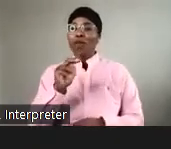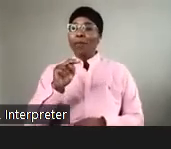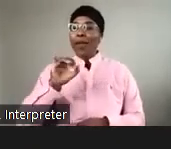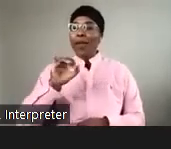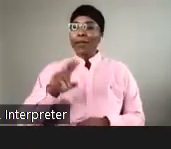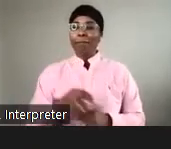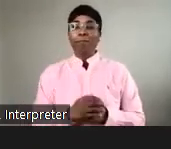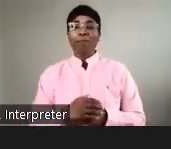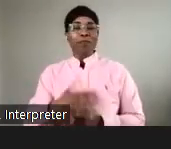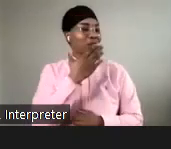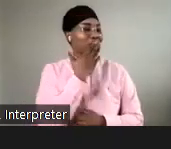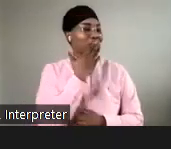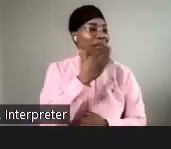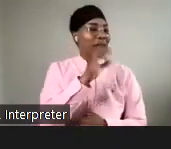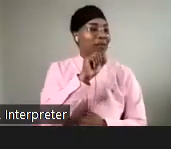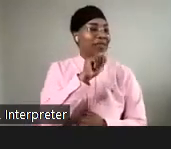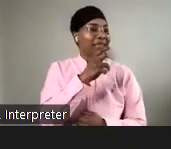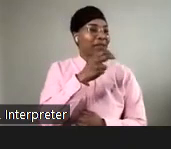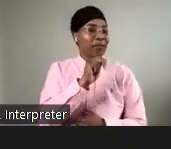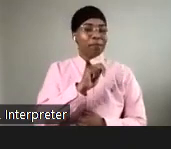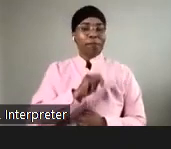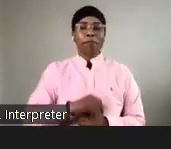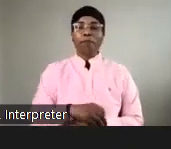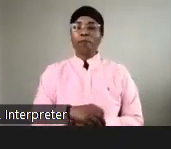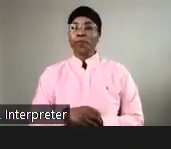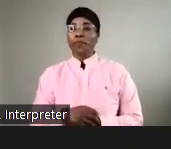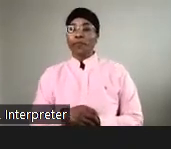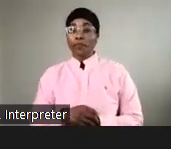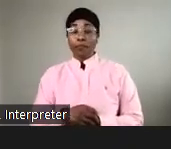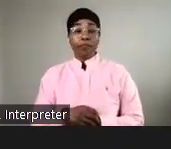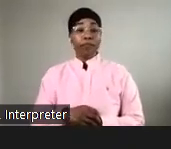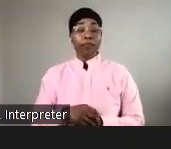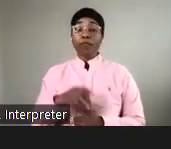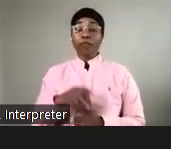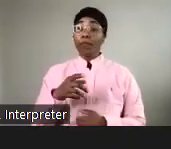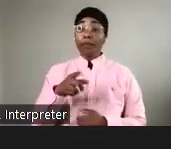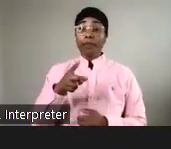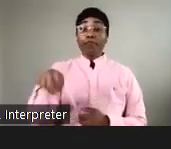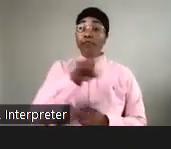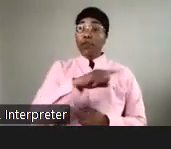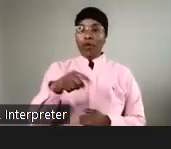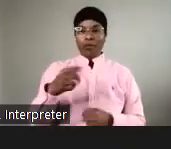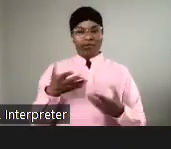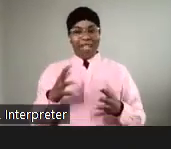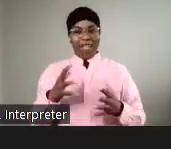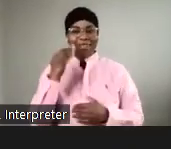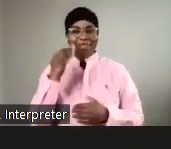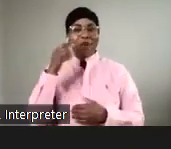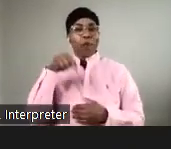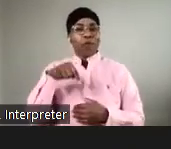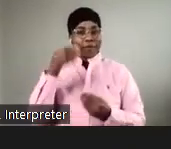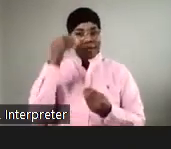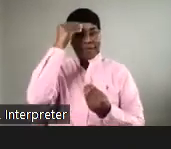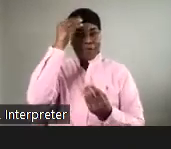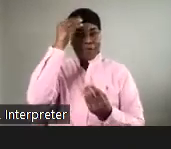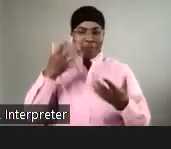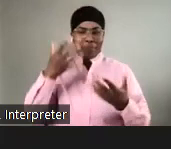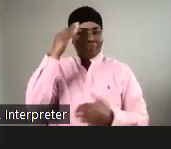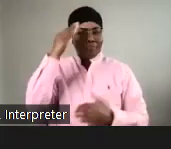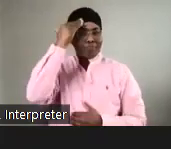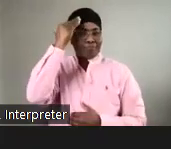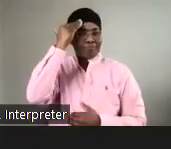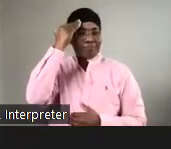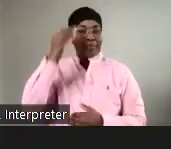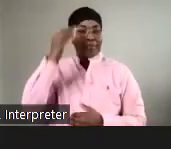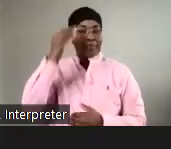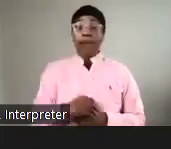Sure, thanks, Shannon. So those of you who have been with us all along, you already know this information, but if you're just coming to us today